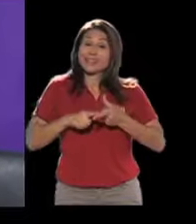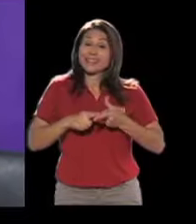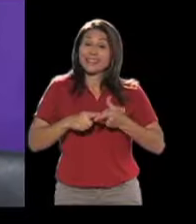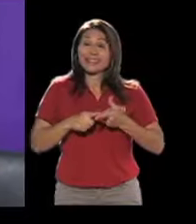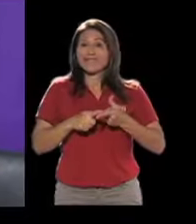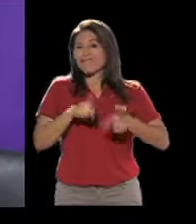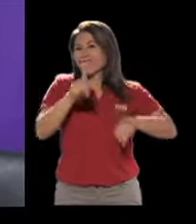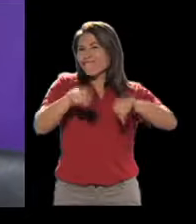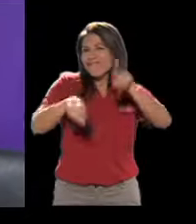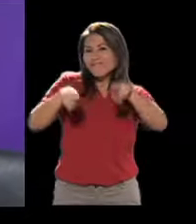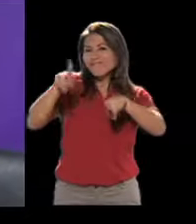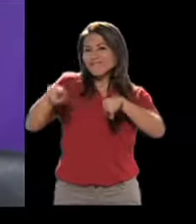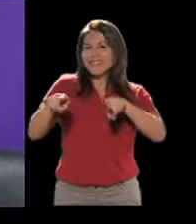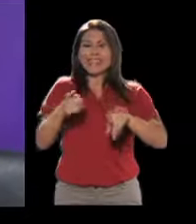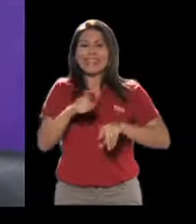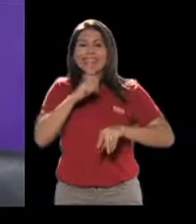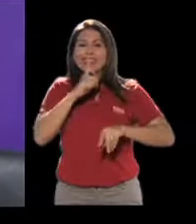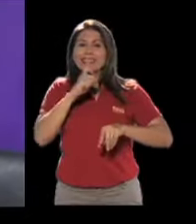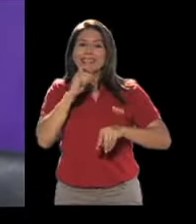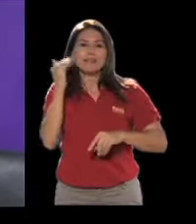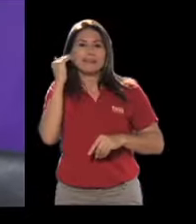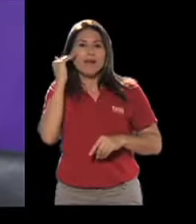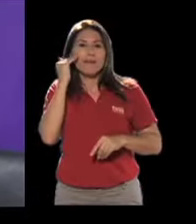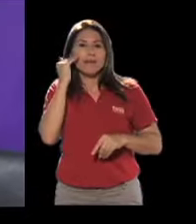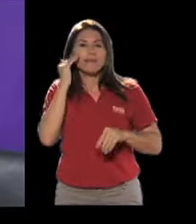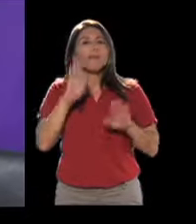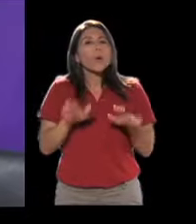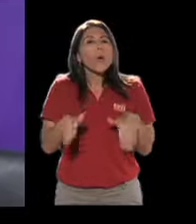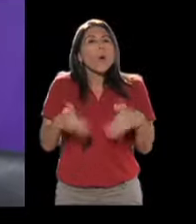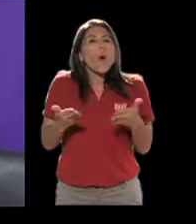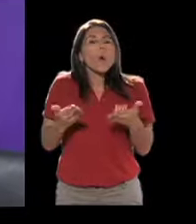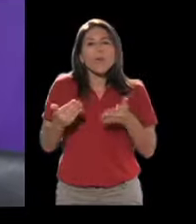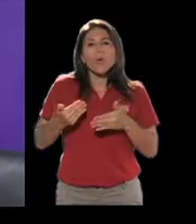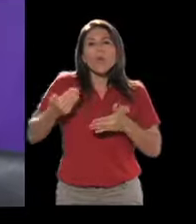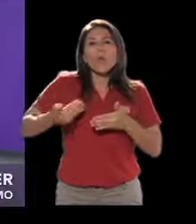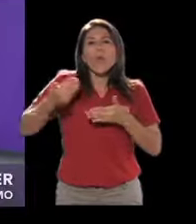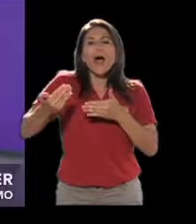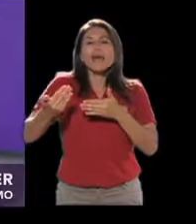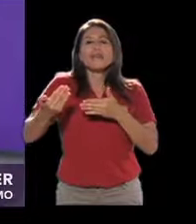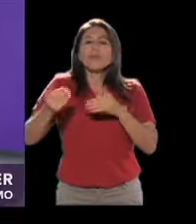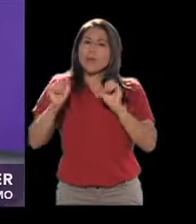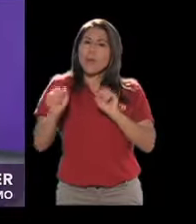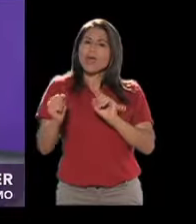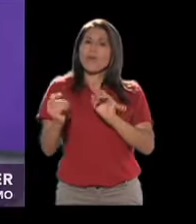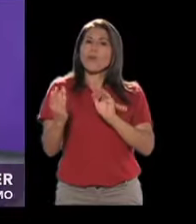ser difícil how and when to saber exactly cómo approach y someone. cuándo acercarse